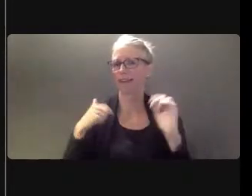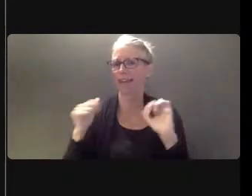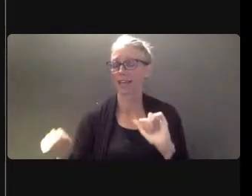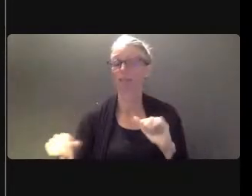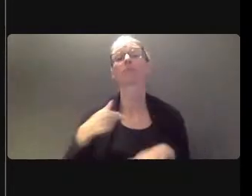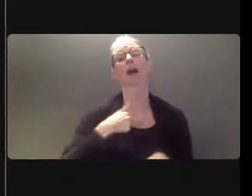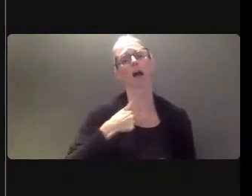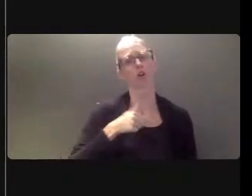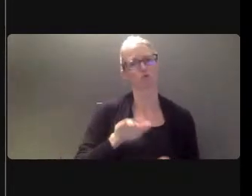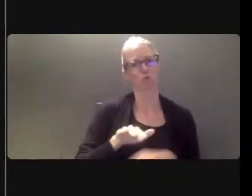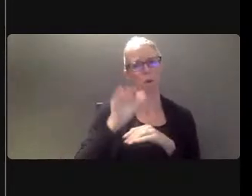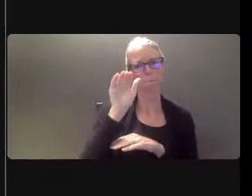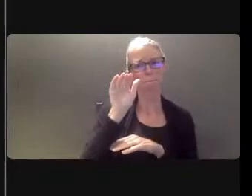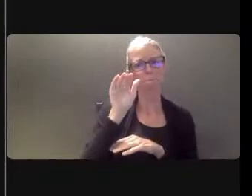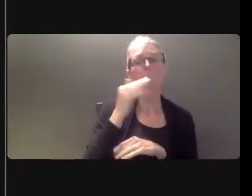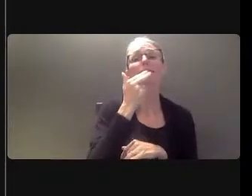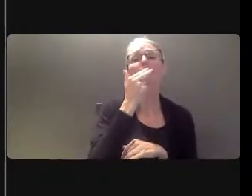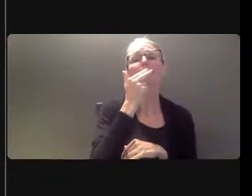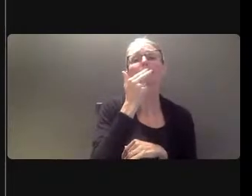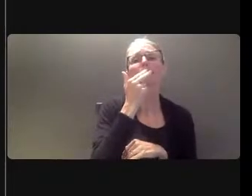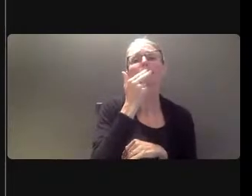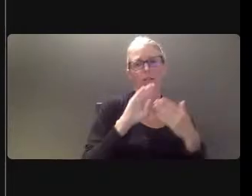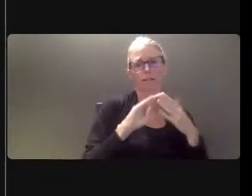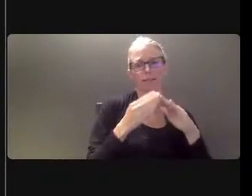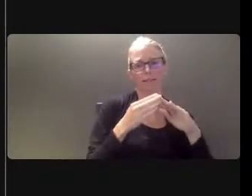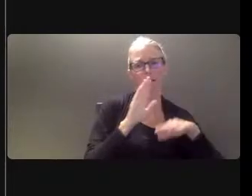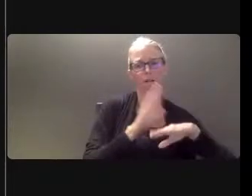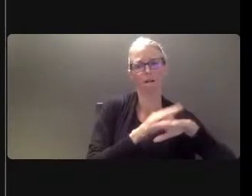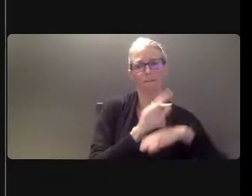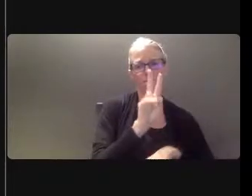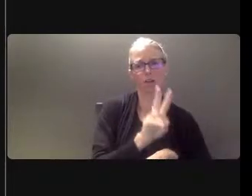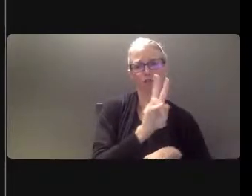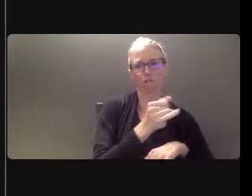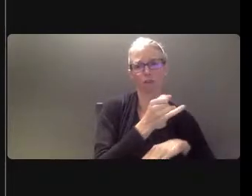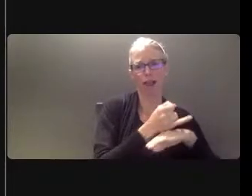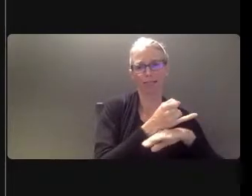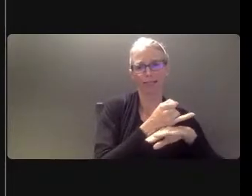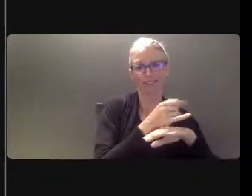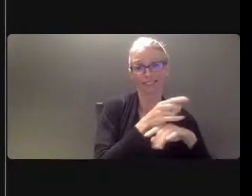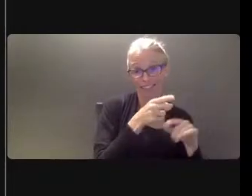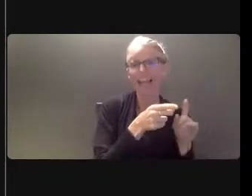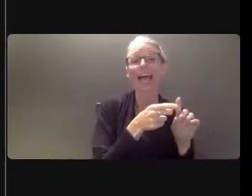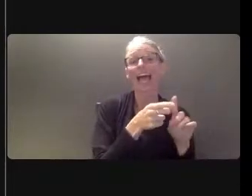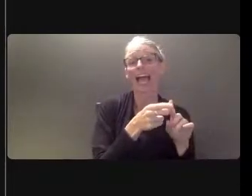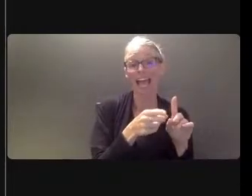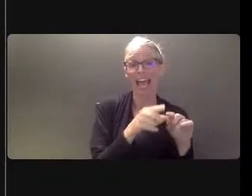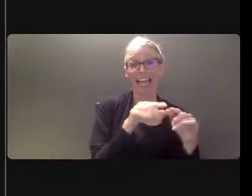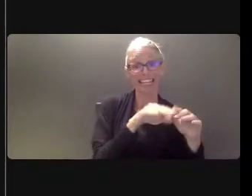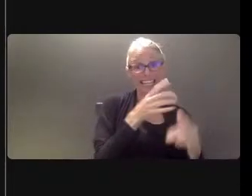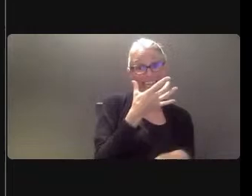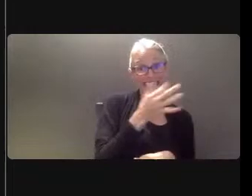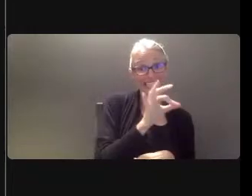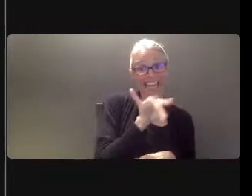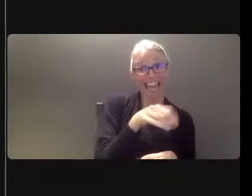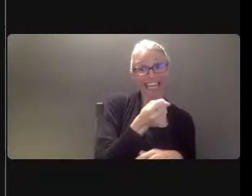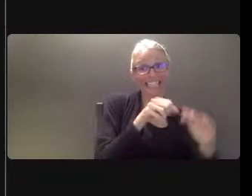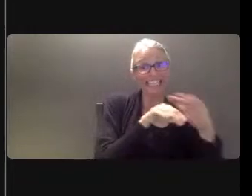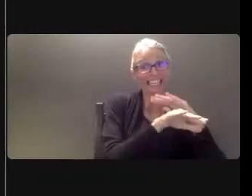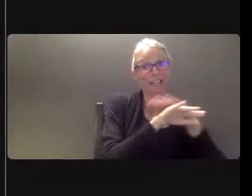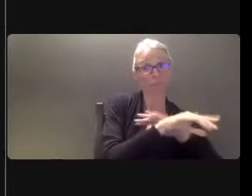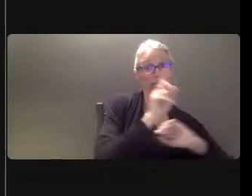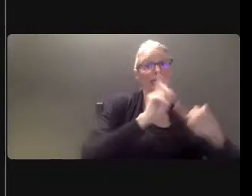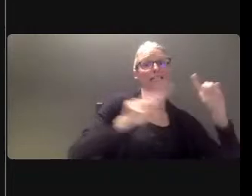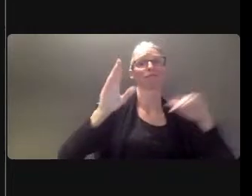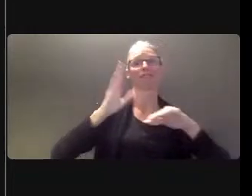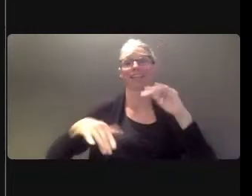Island. So accessibility in the 70s and early 80s is much different back then than what it is today. And so that's always been great. And